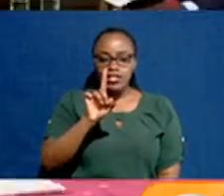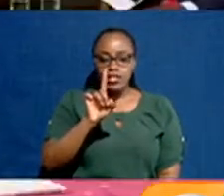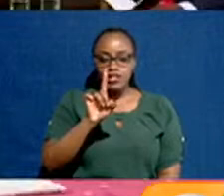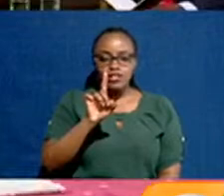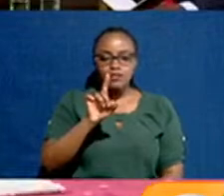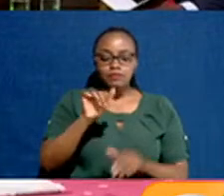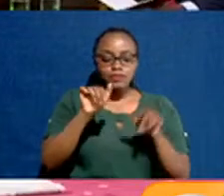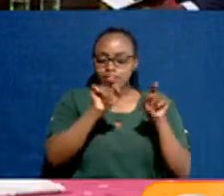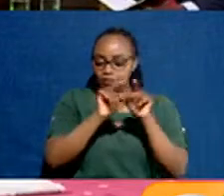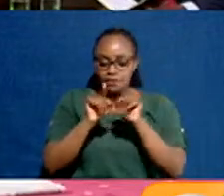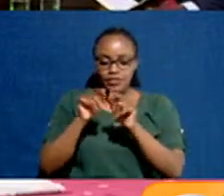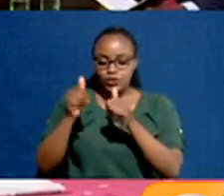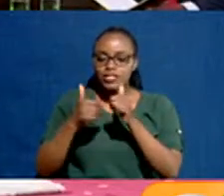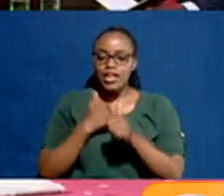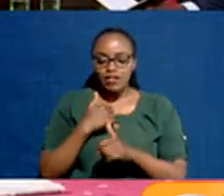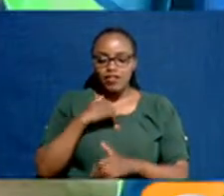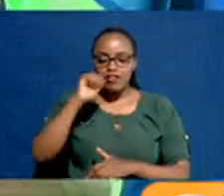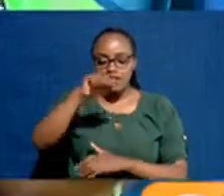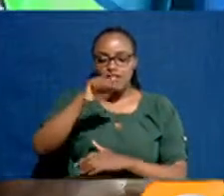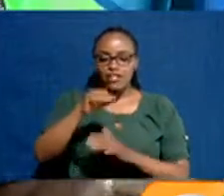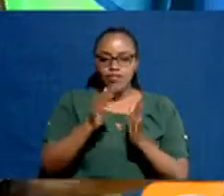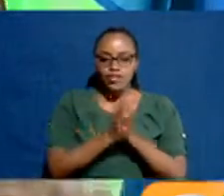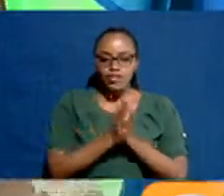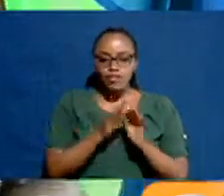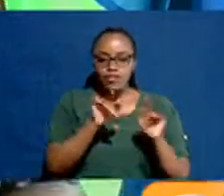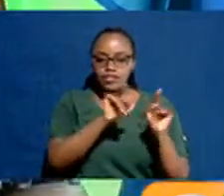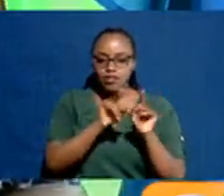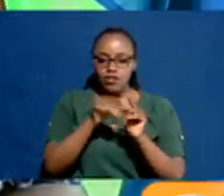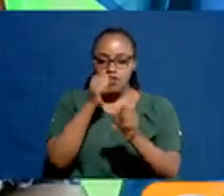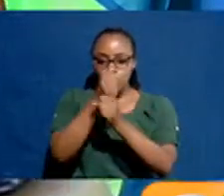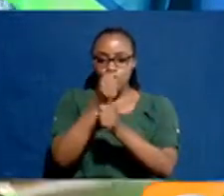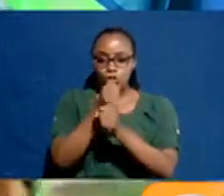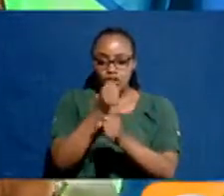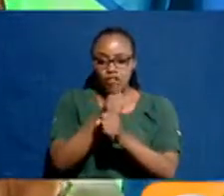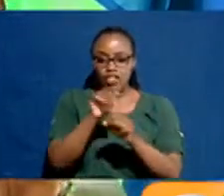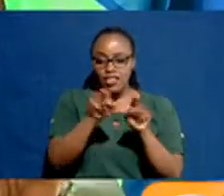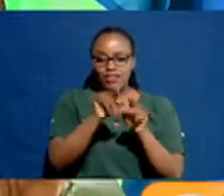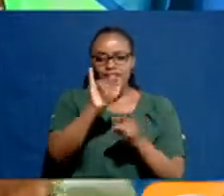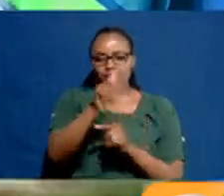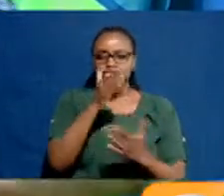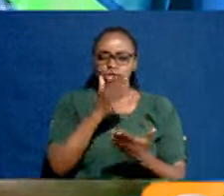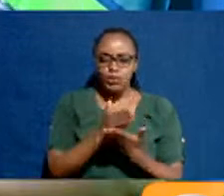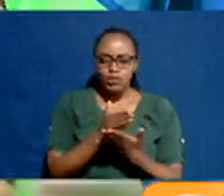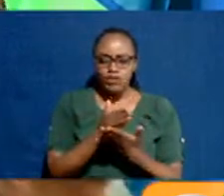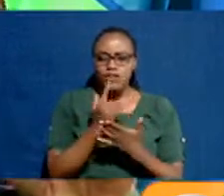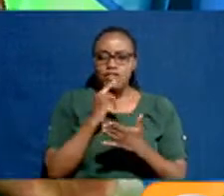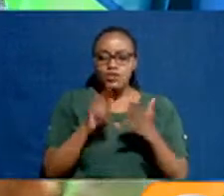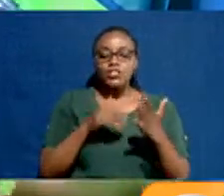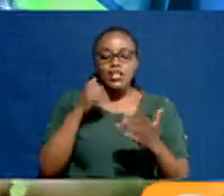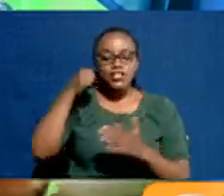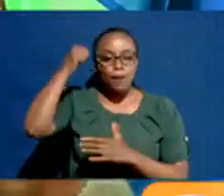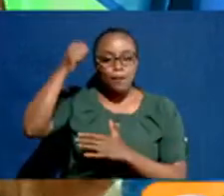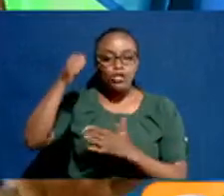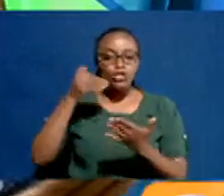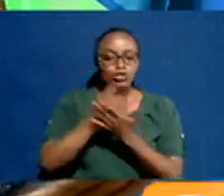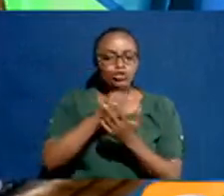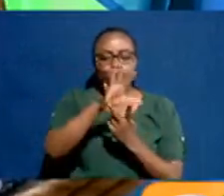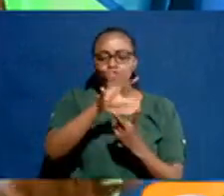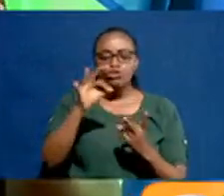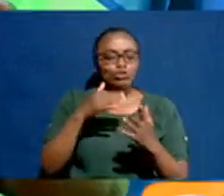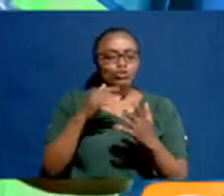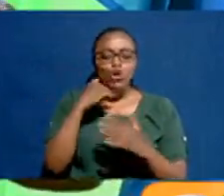what that is true, but choices have consequences. That is true. It's a political right to choose whoever you